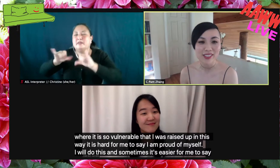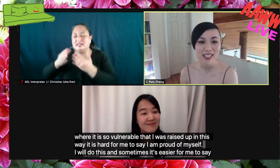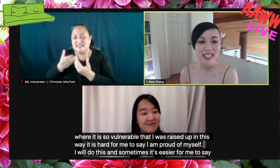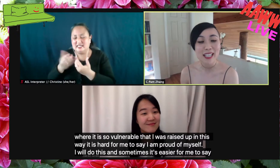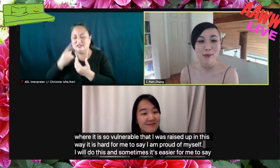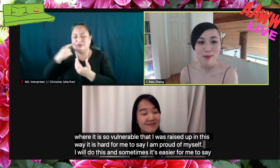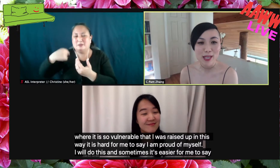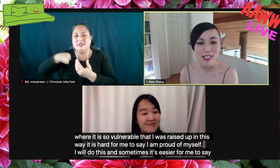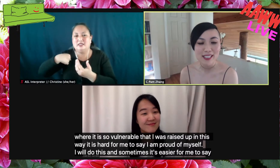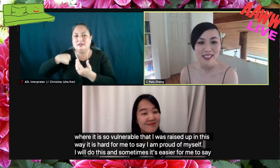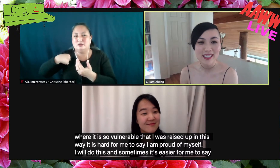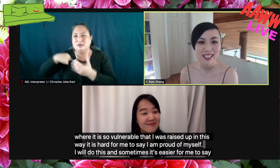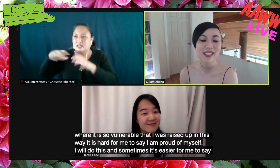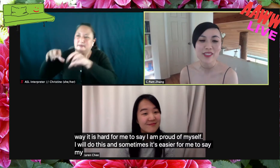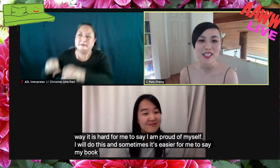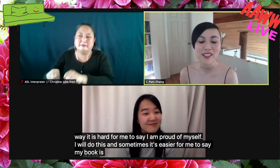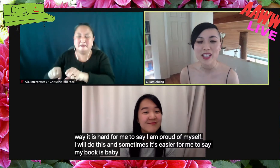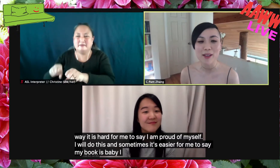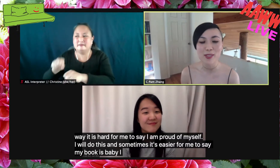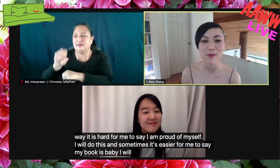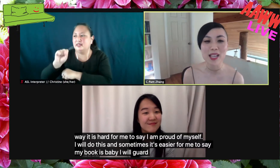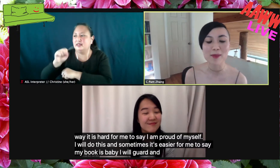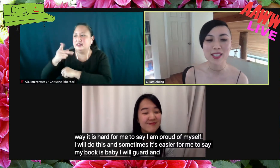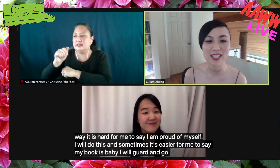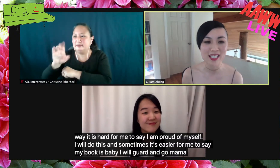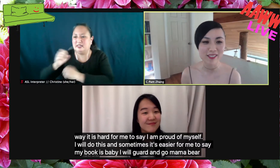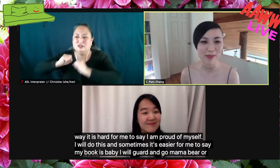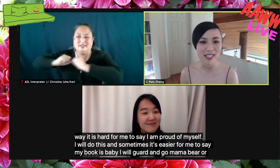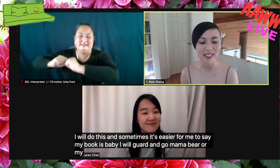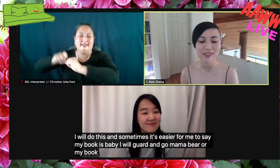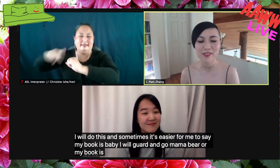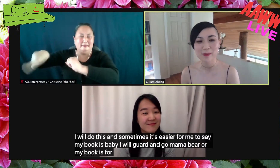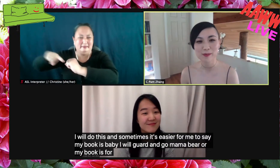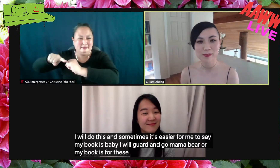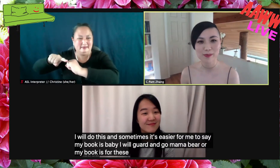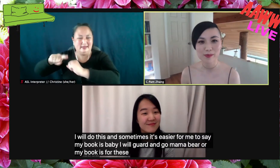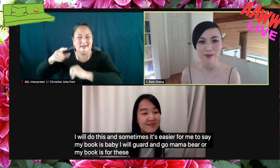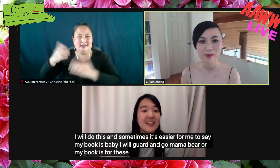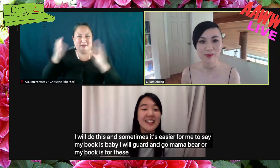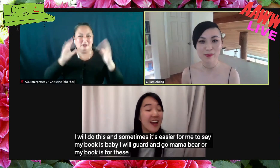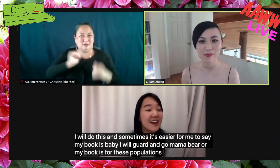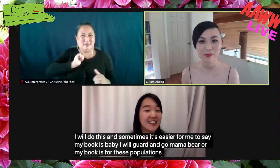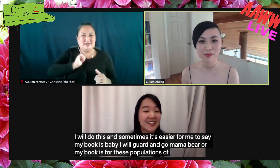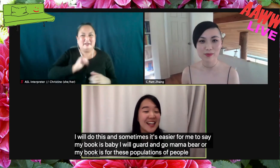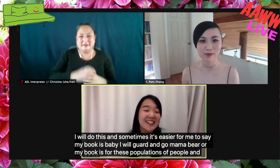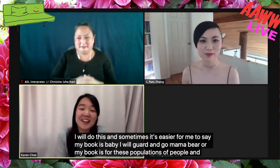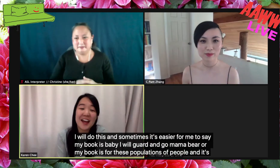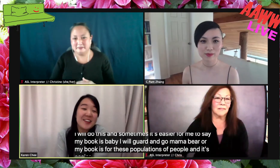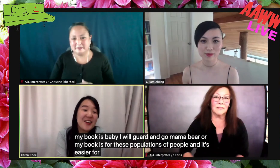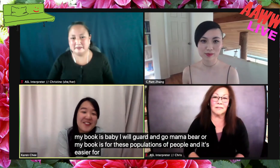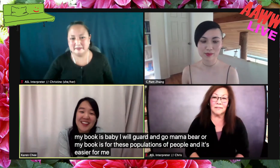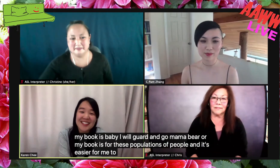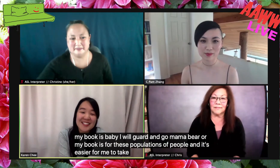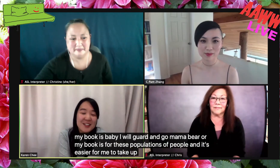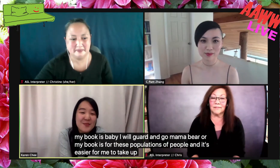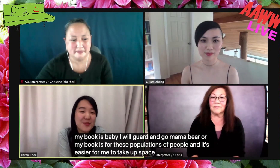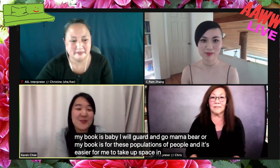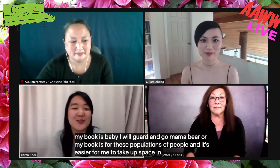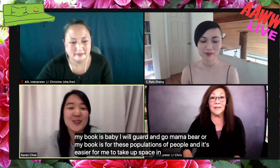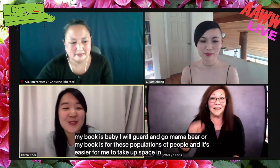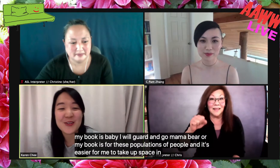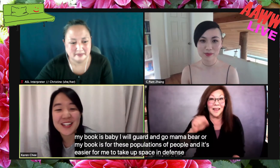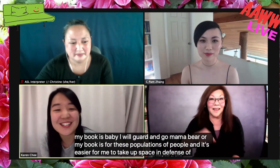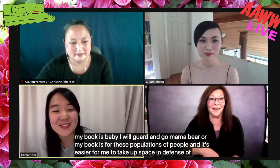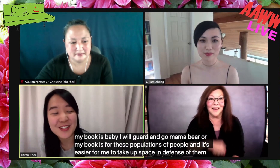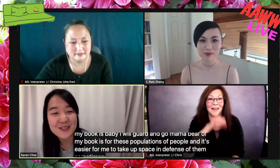to sort of like take up space in defense of them sometimes than it is of myself. Yeah, that I love that. That's such a